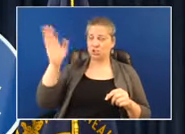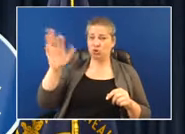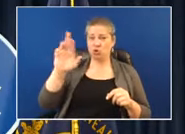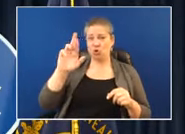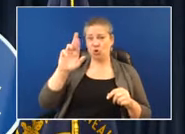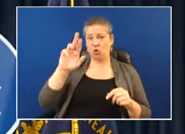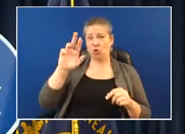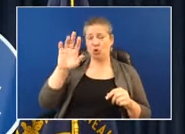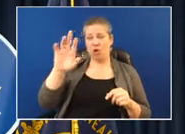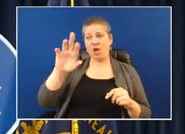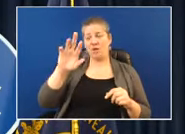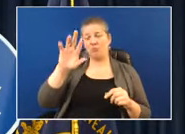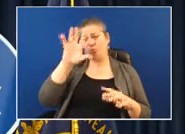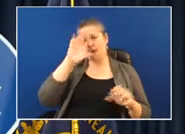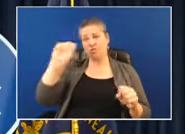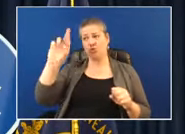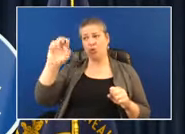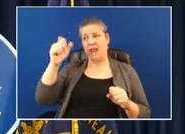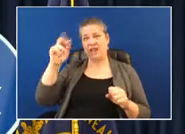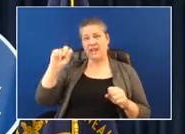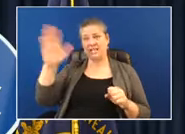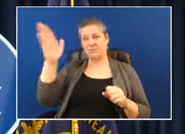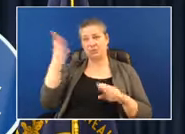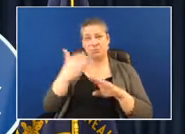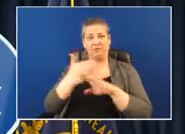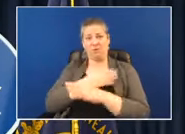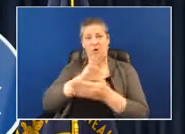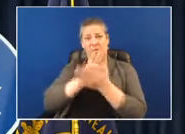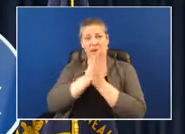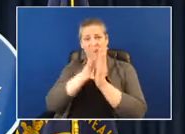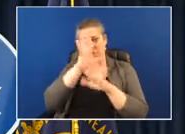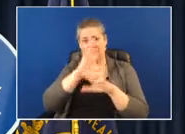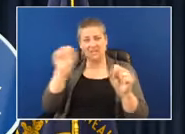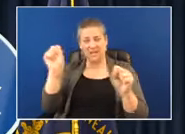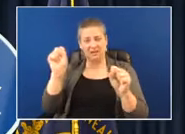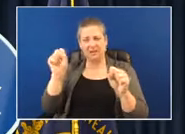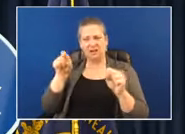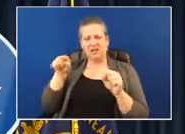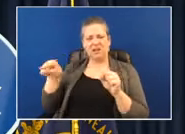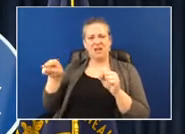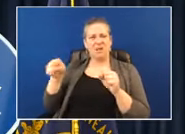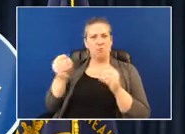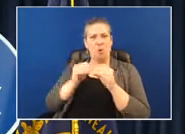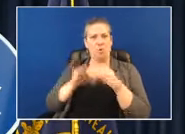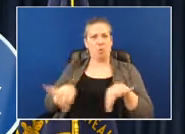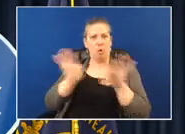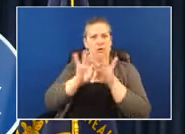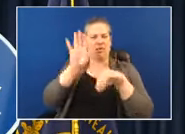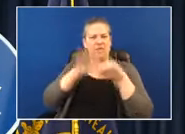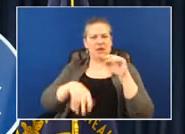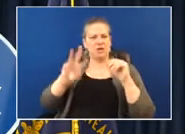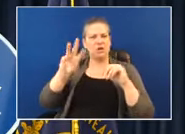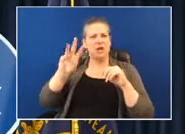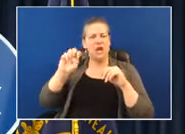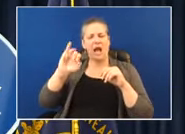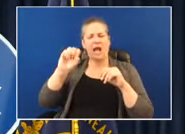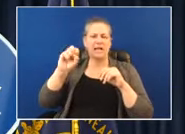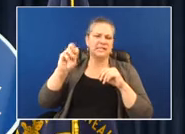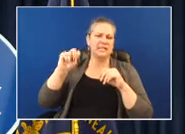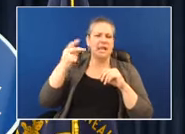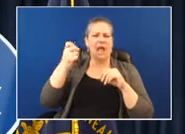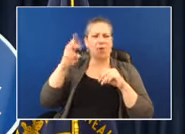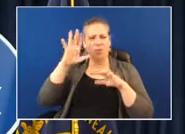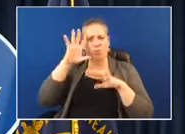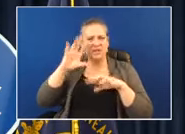important than Eisenhower's D-Day statement. I was just at the World War II Museum in New Orleans and thinking about that being one of